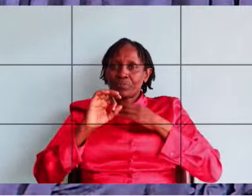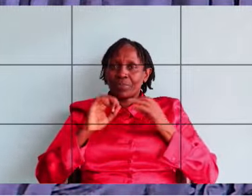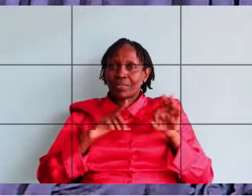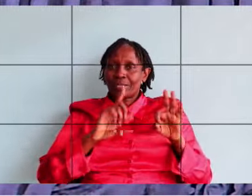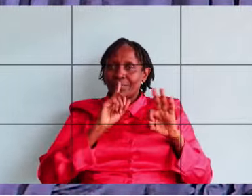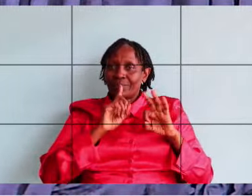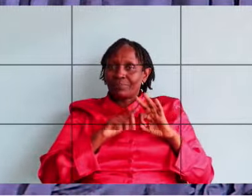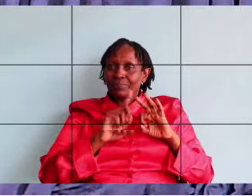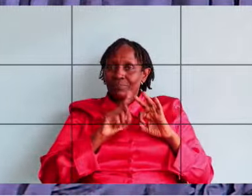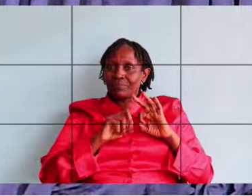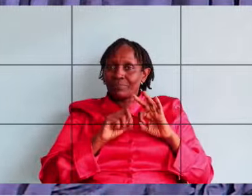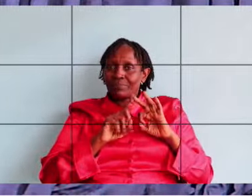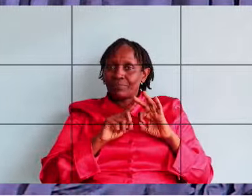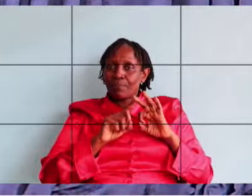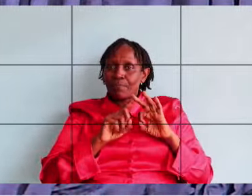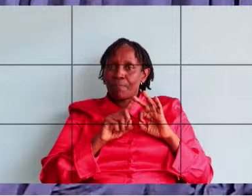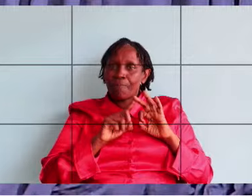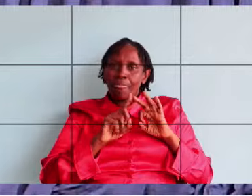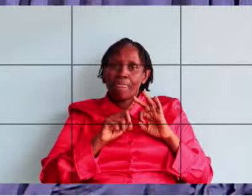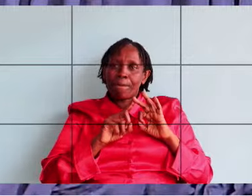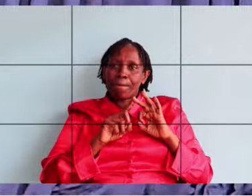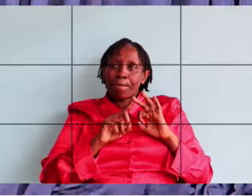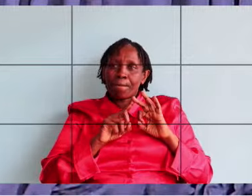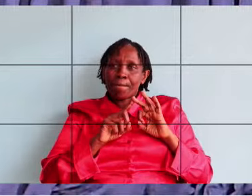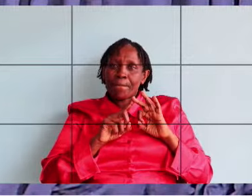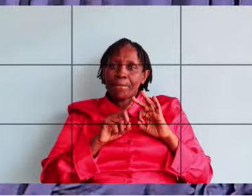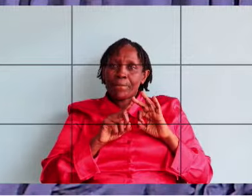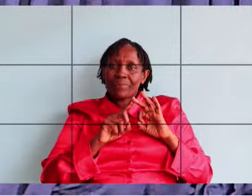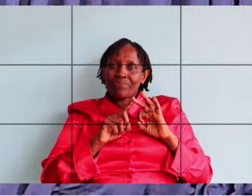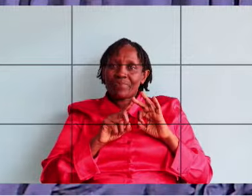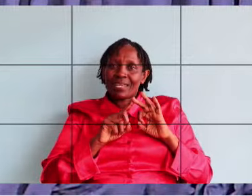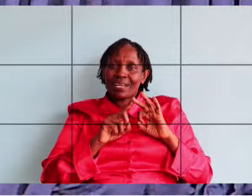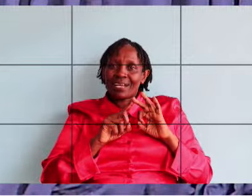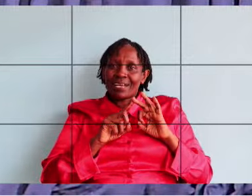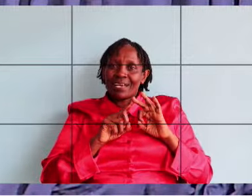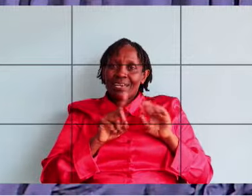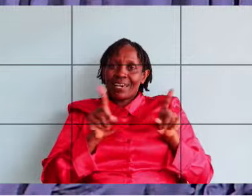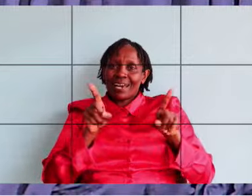about as we cultivate this is that